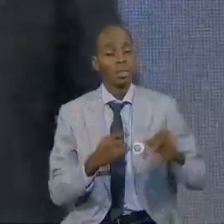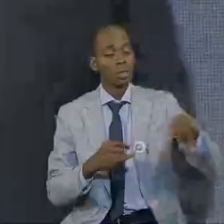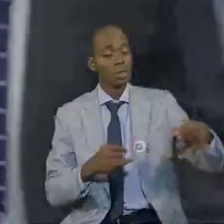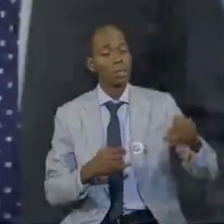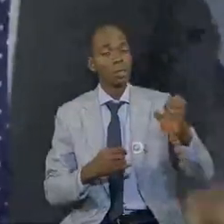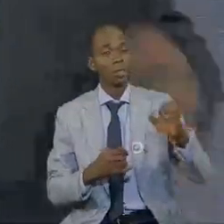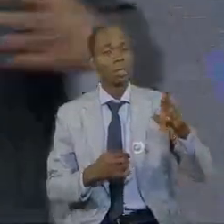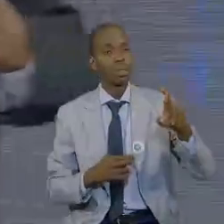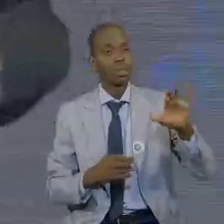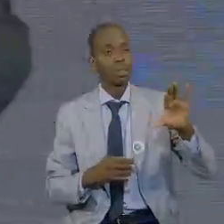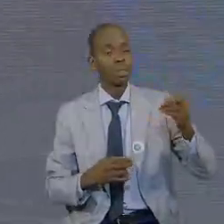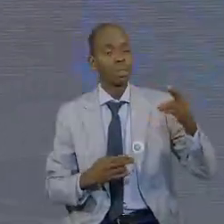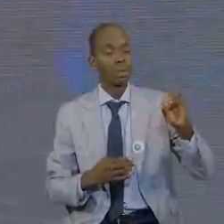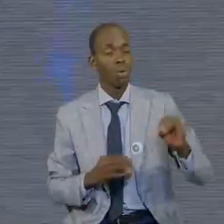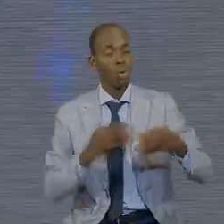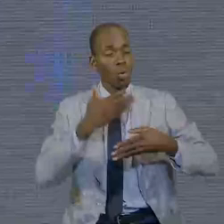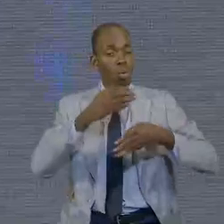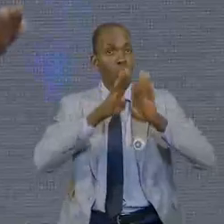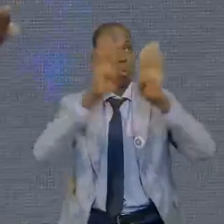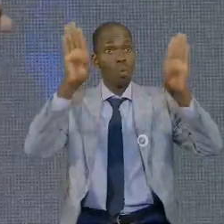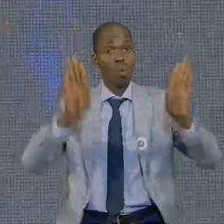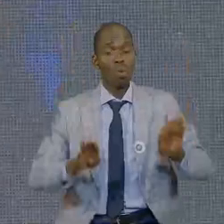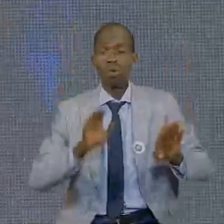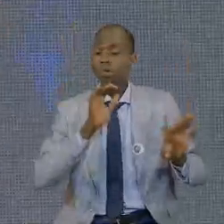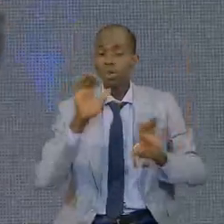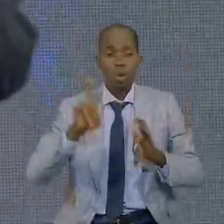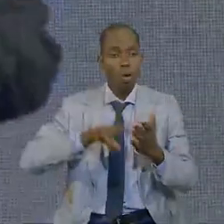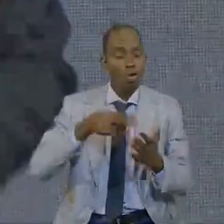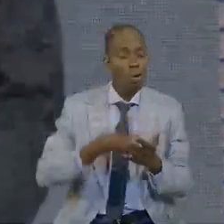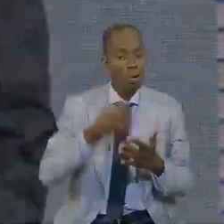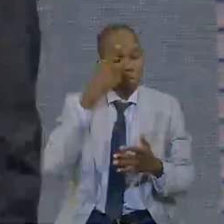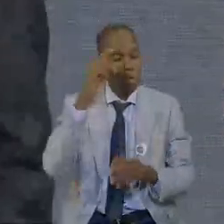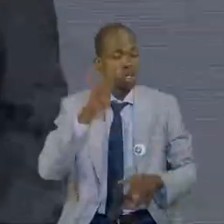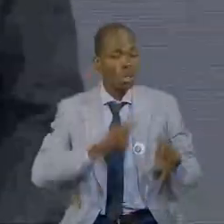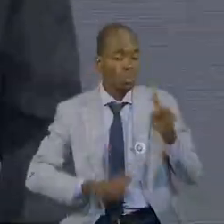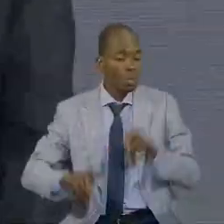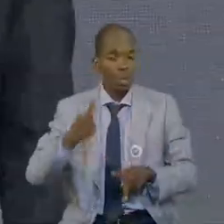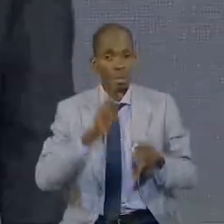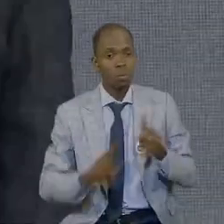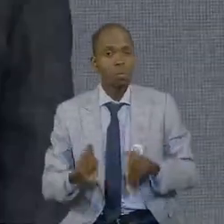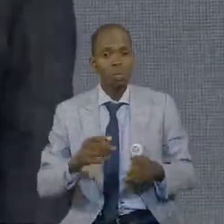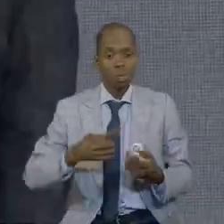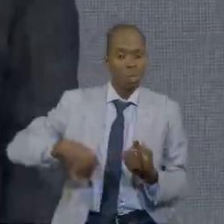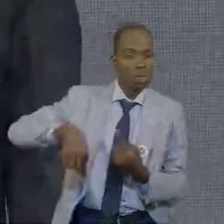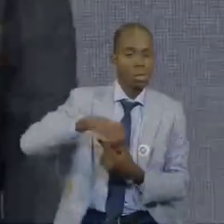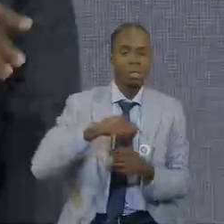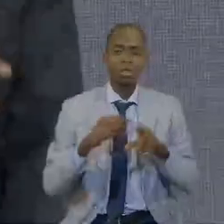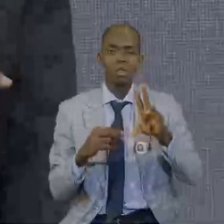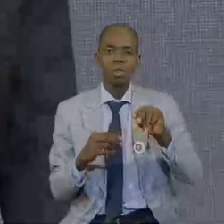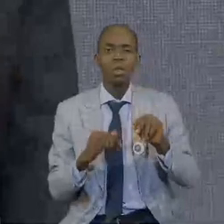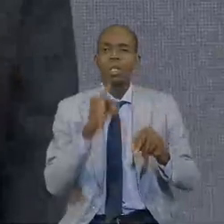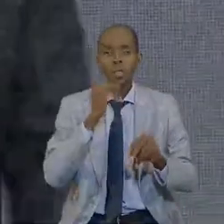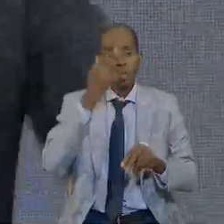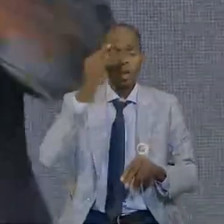not fall because Joshua and the people were strong. It's because the Lord, the Creator, who can